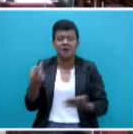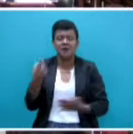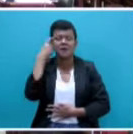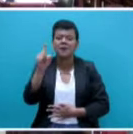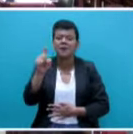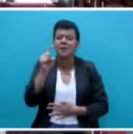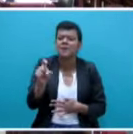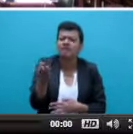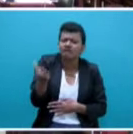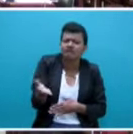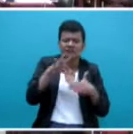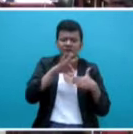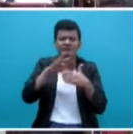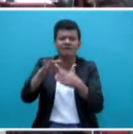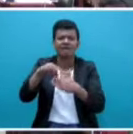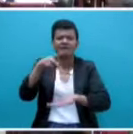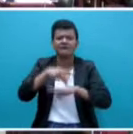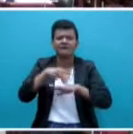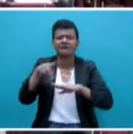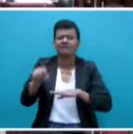Parliament to speak to his motion.